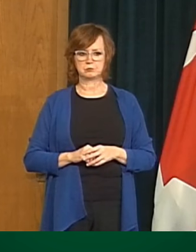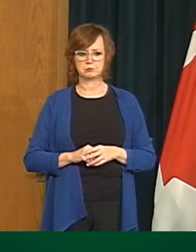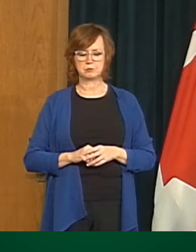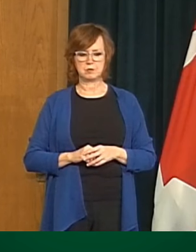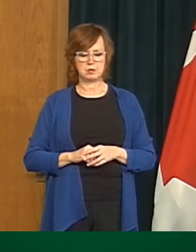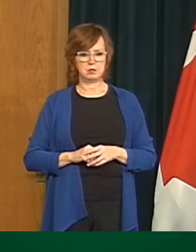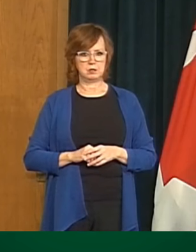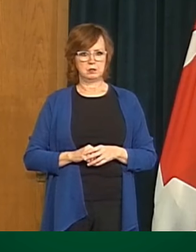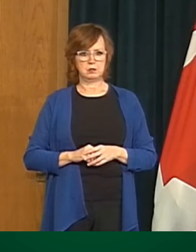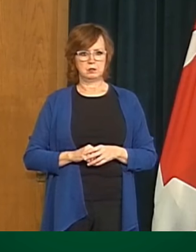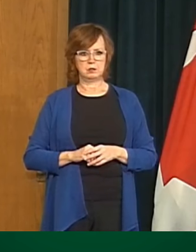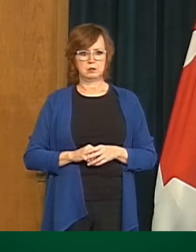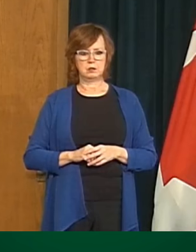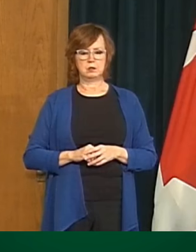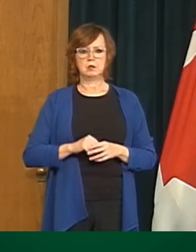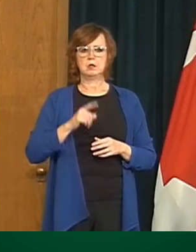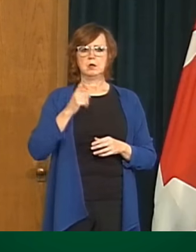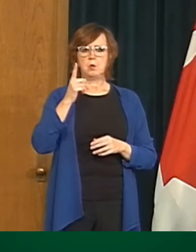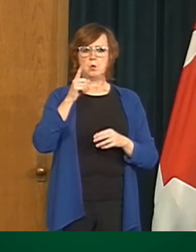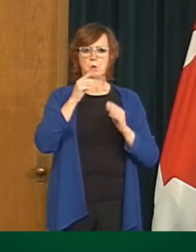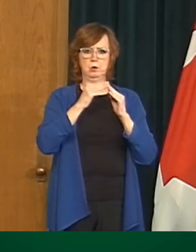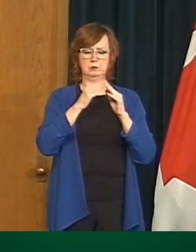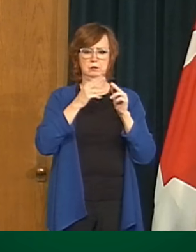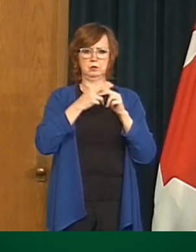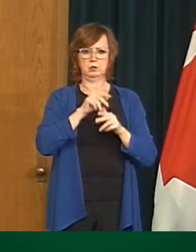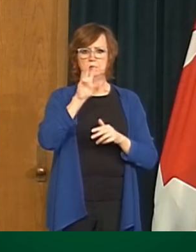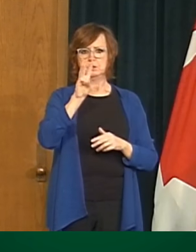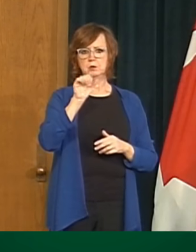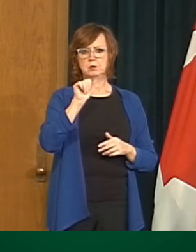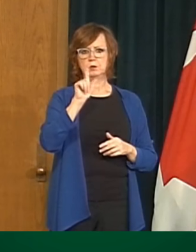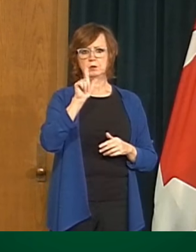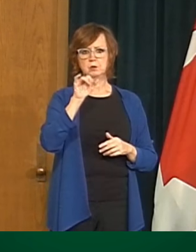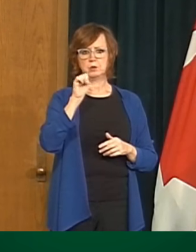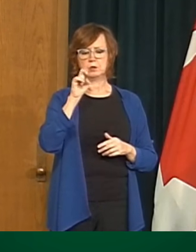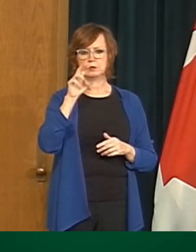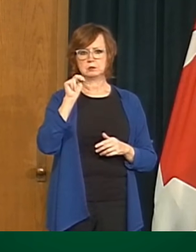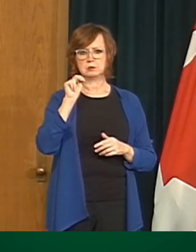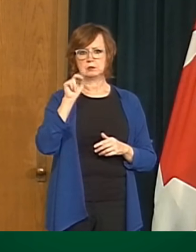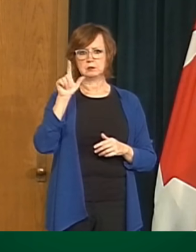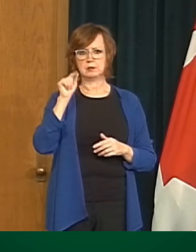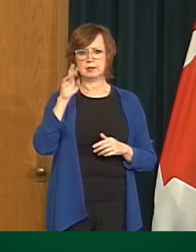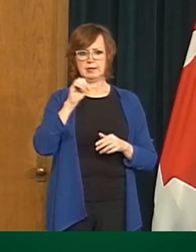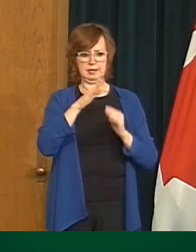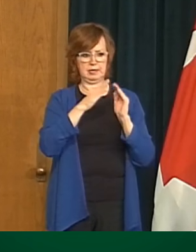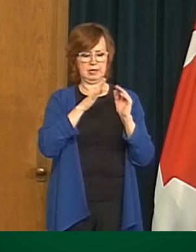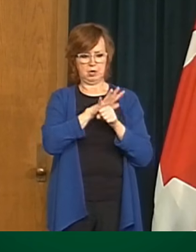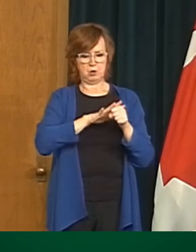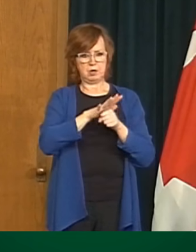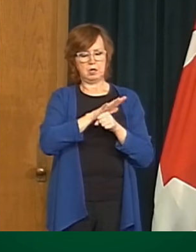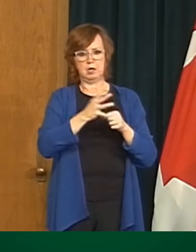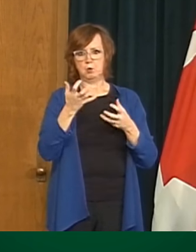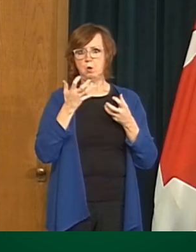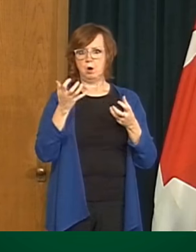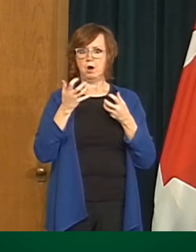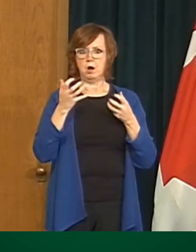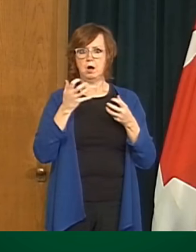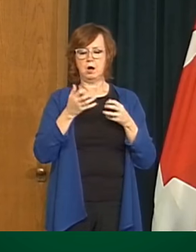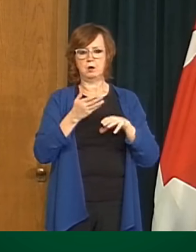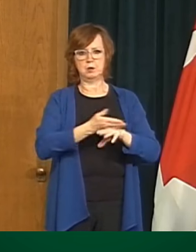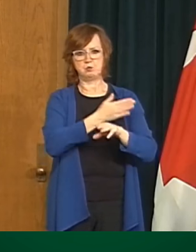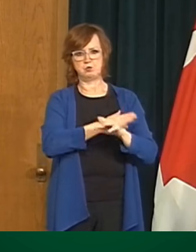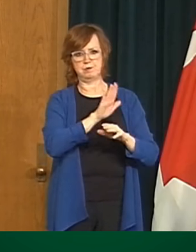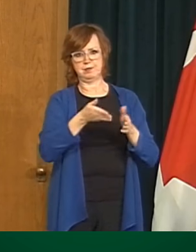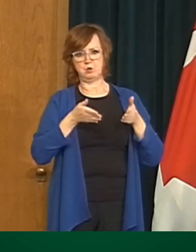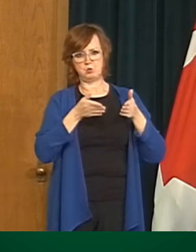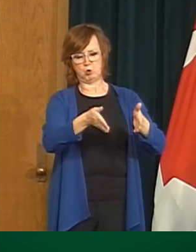road infrastructure into the community of Wollaston Lake, for example. We have a long-standing conversation with the community of